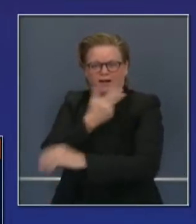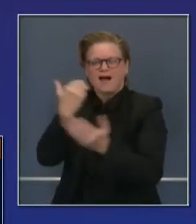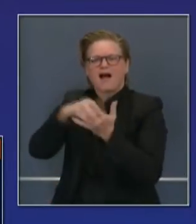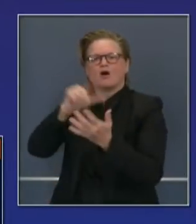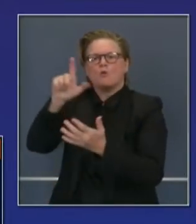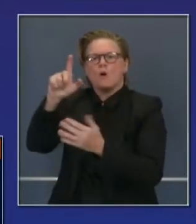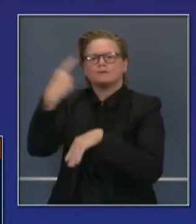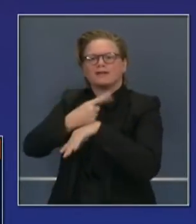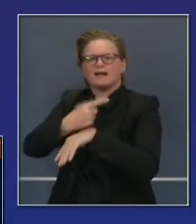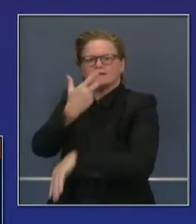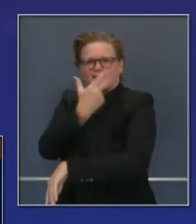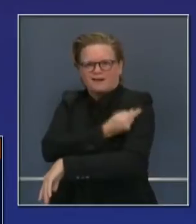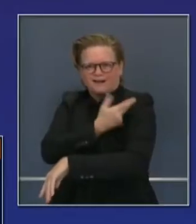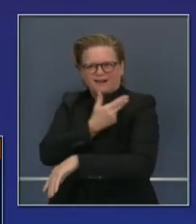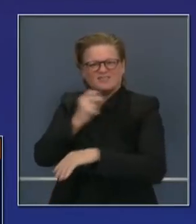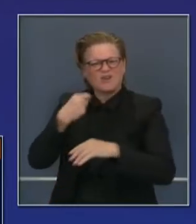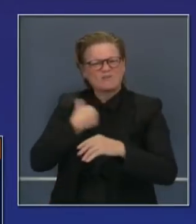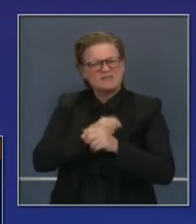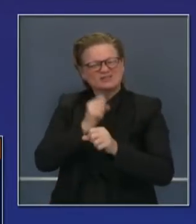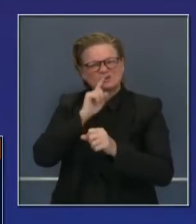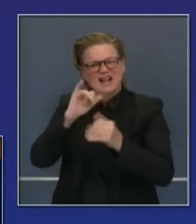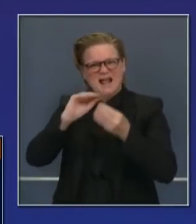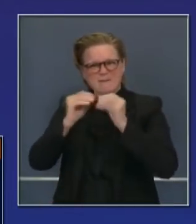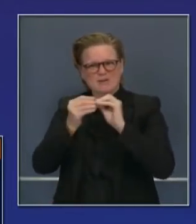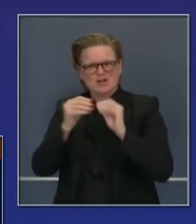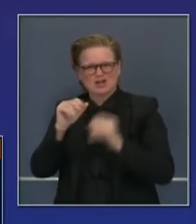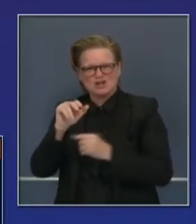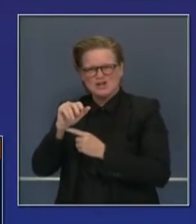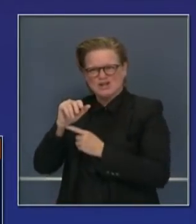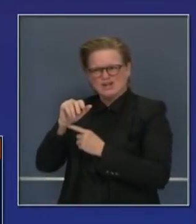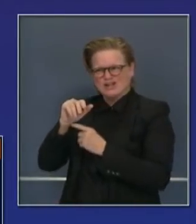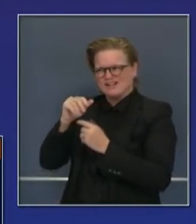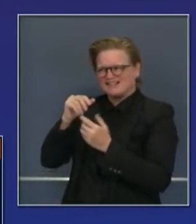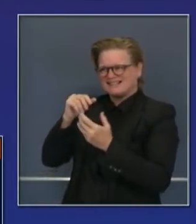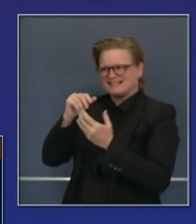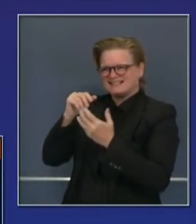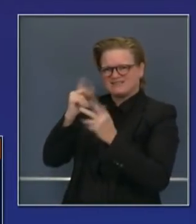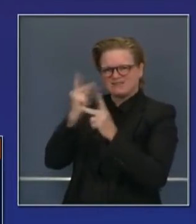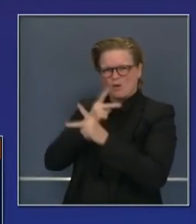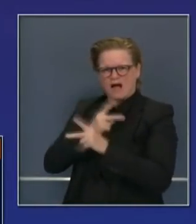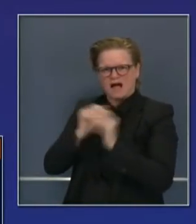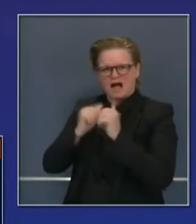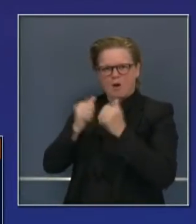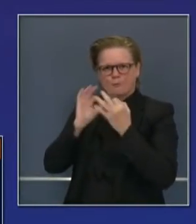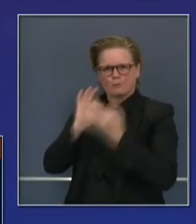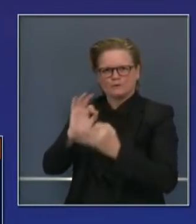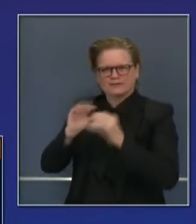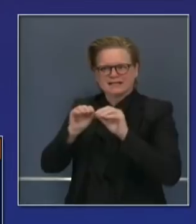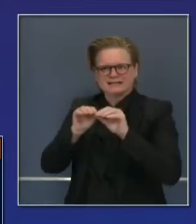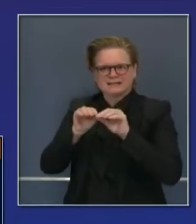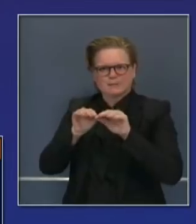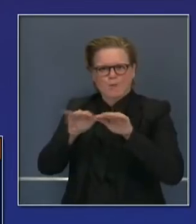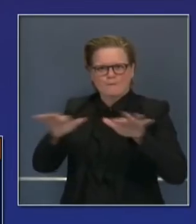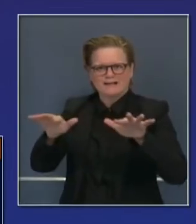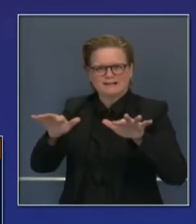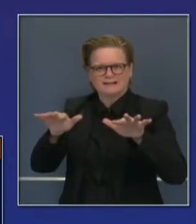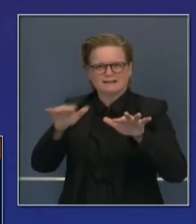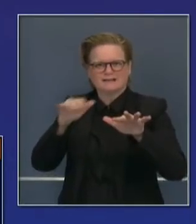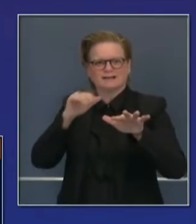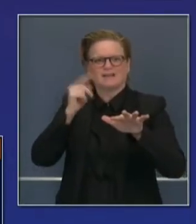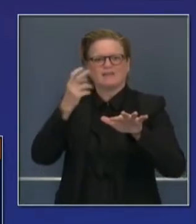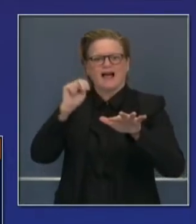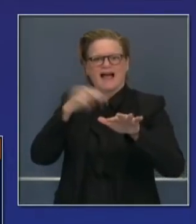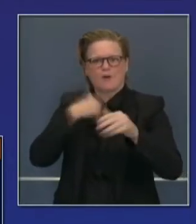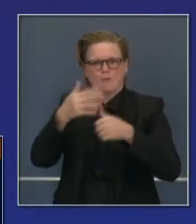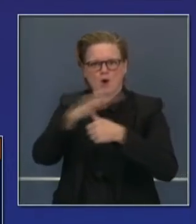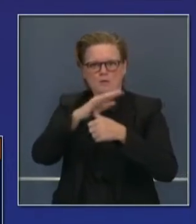fully vaccinated. We have to look at sub-prioritization of those doses, and we've done just that. This is our